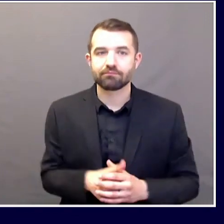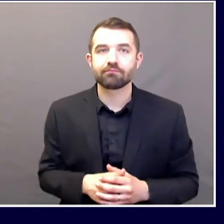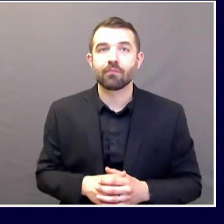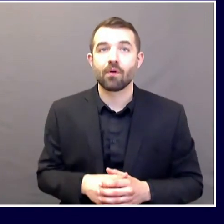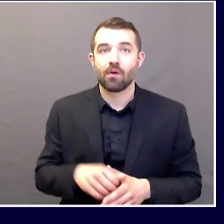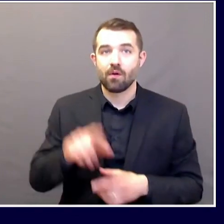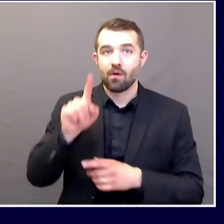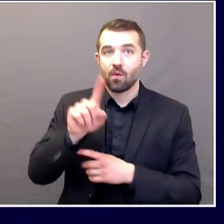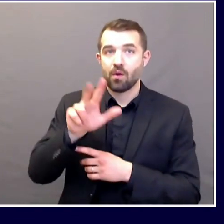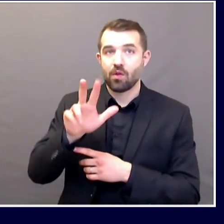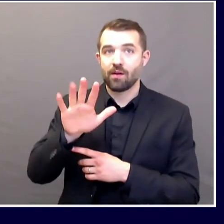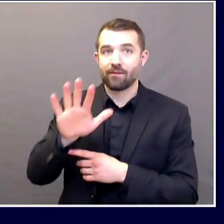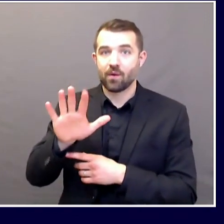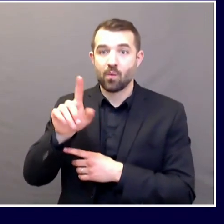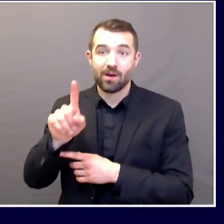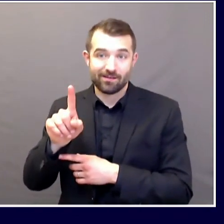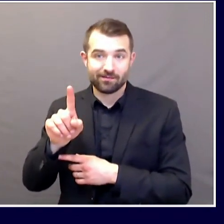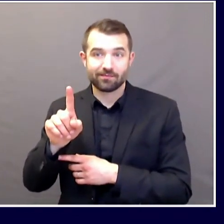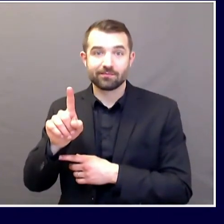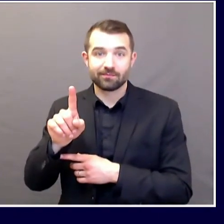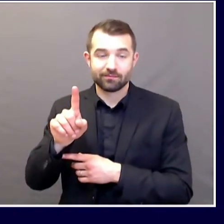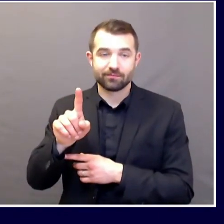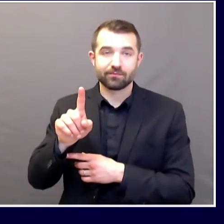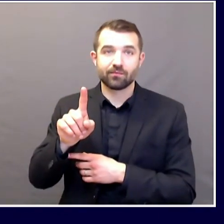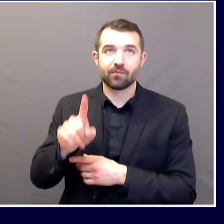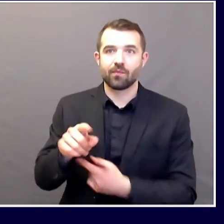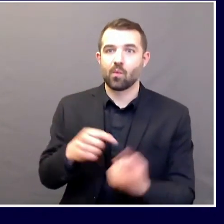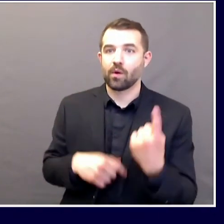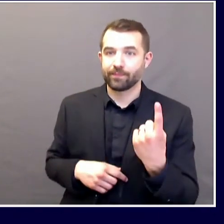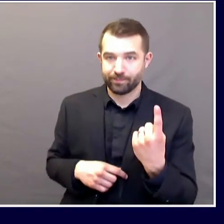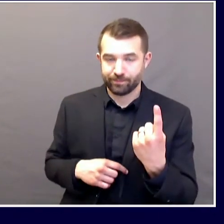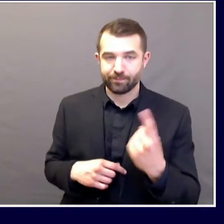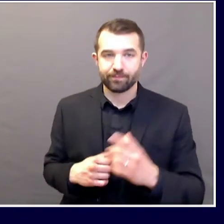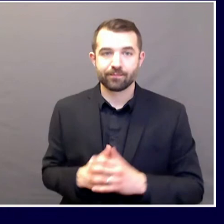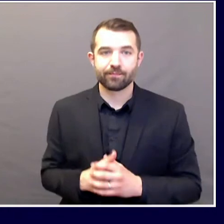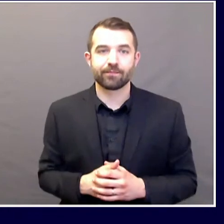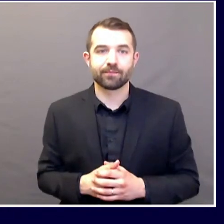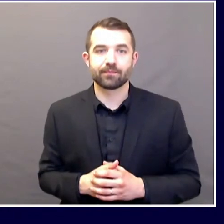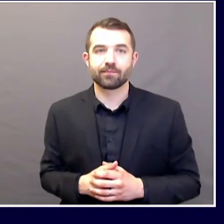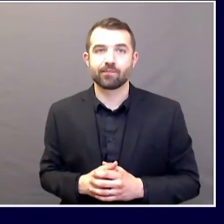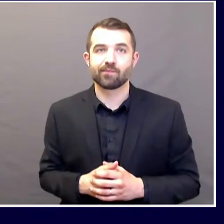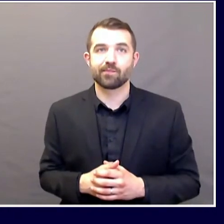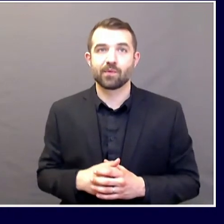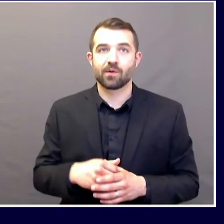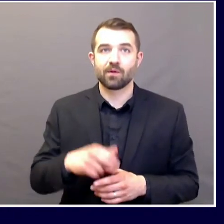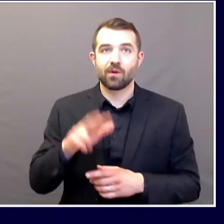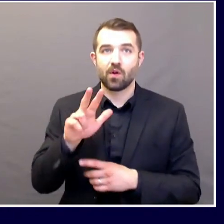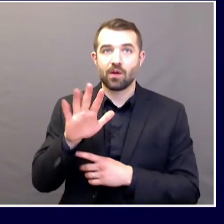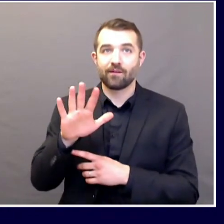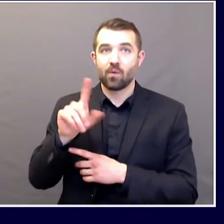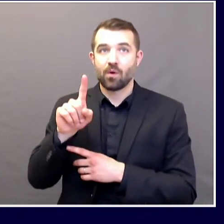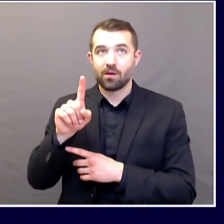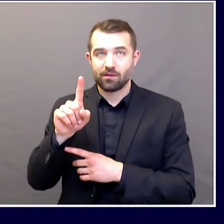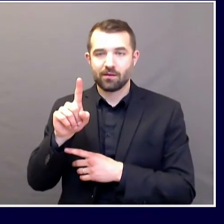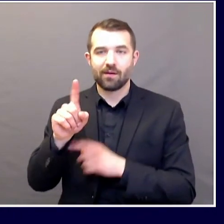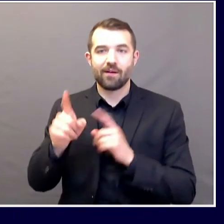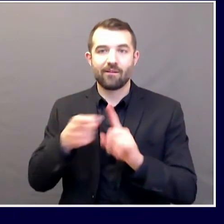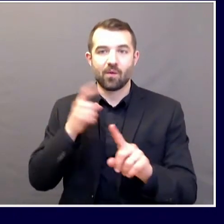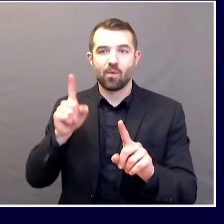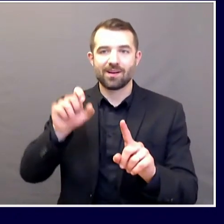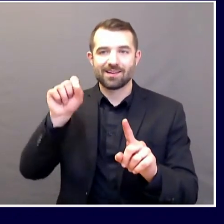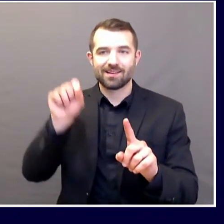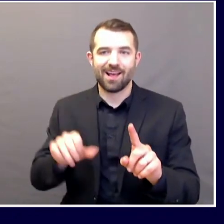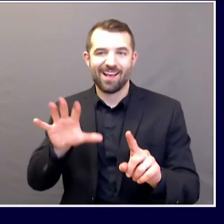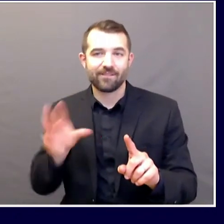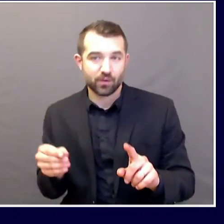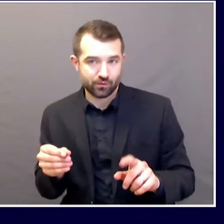B1351, 1 that has been identified. The 351 is the variant first identified in South Africa. And as to the P1